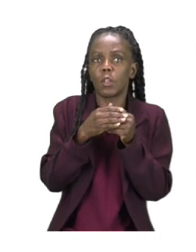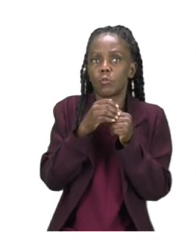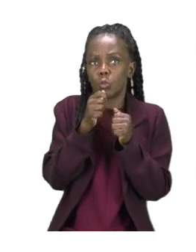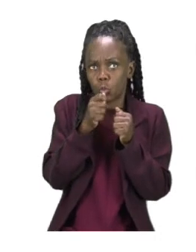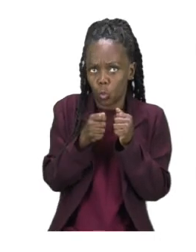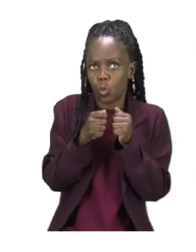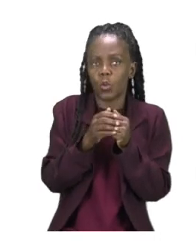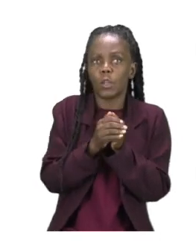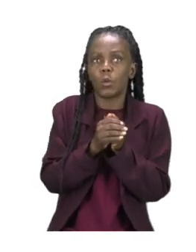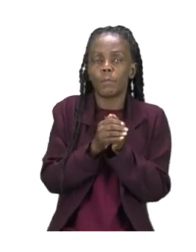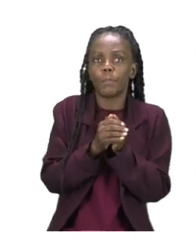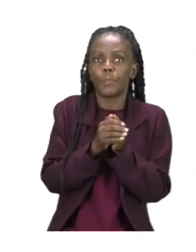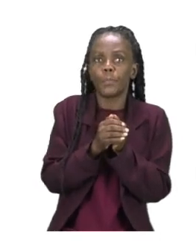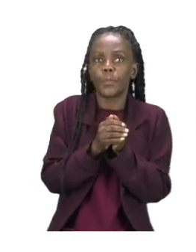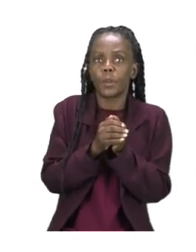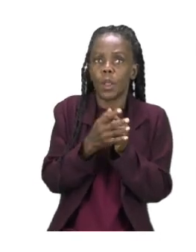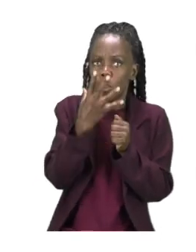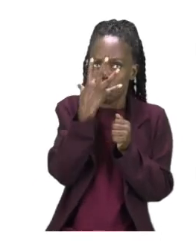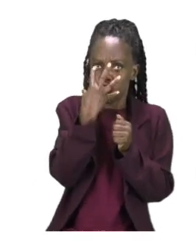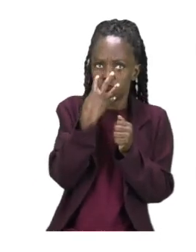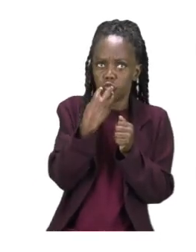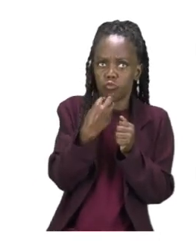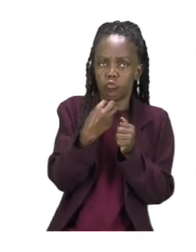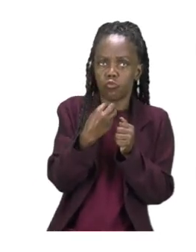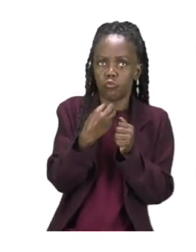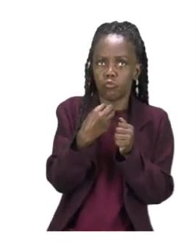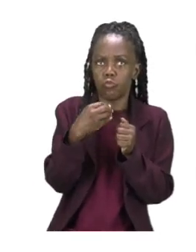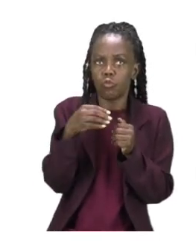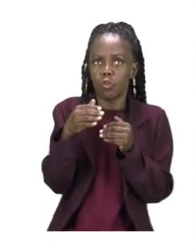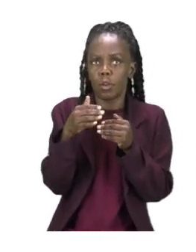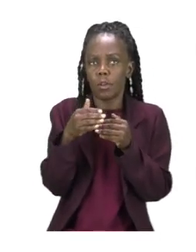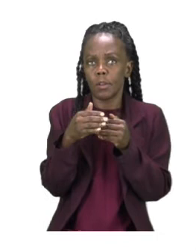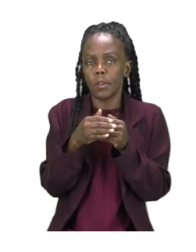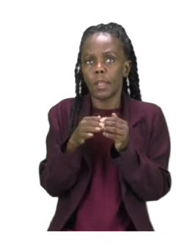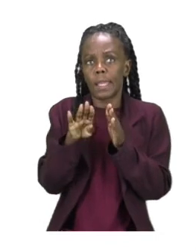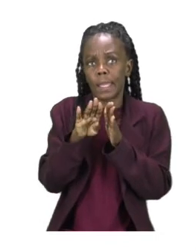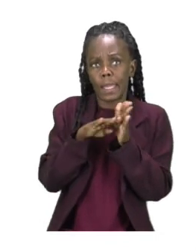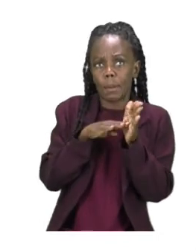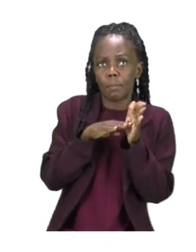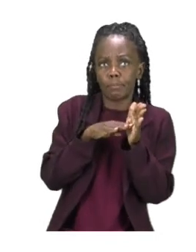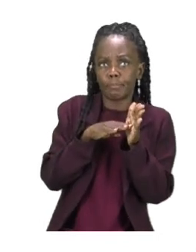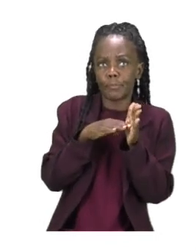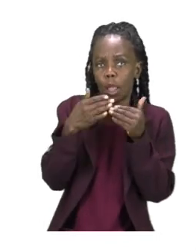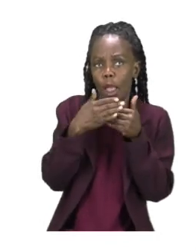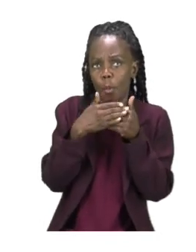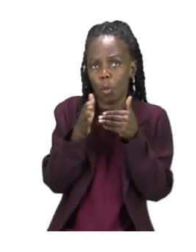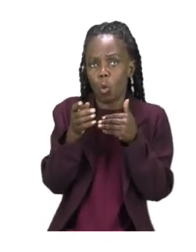door. The wolf came to the house, at the door, and